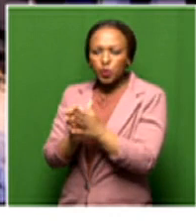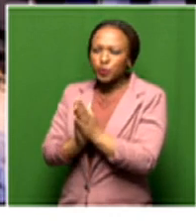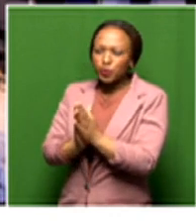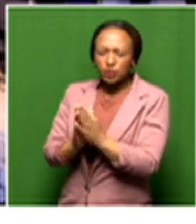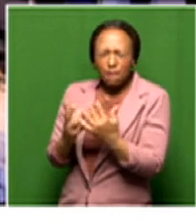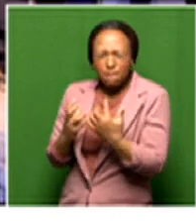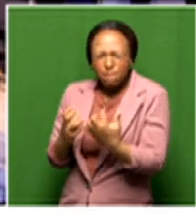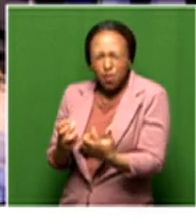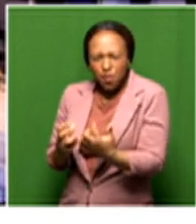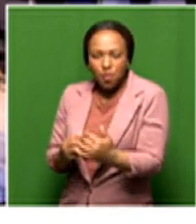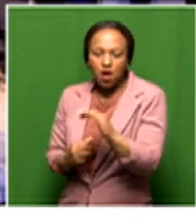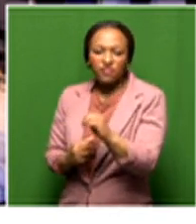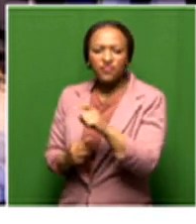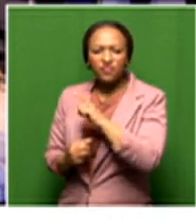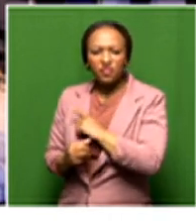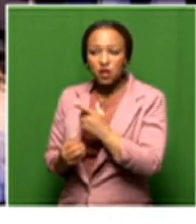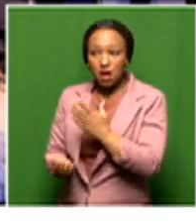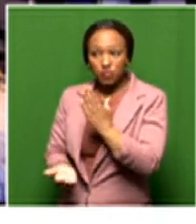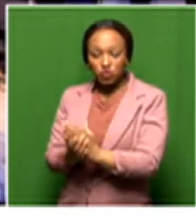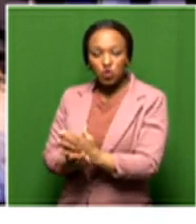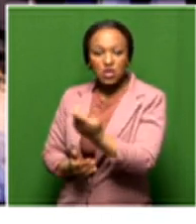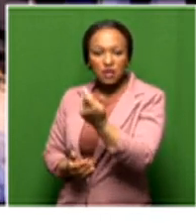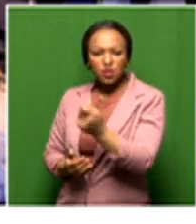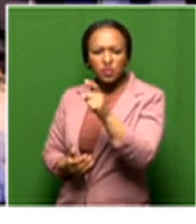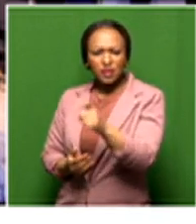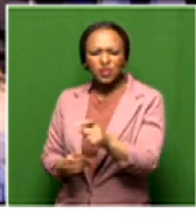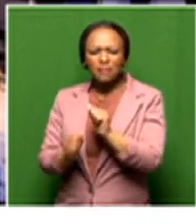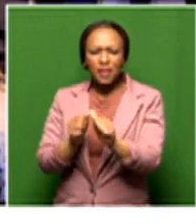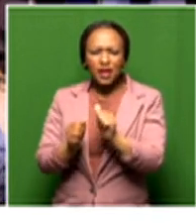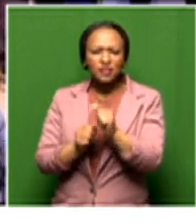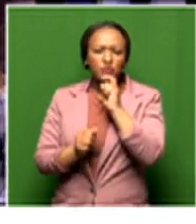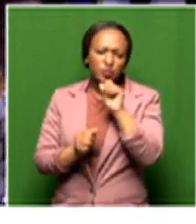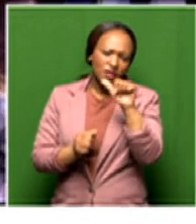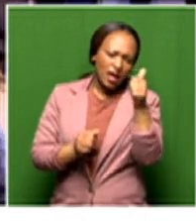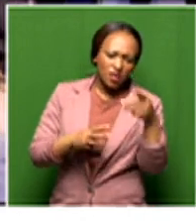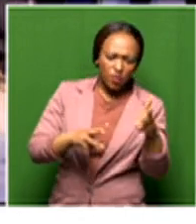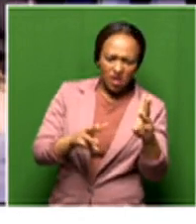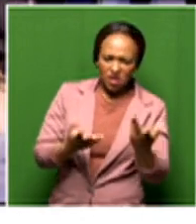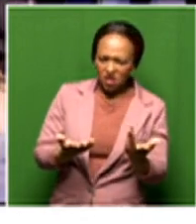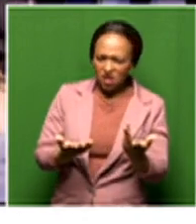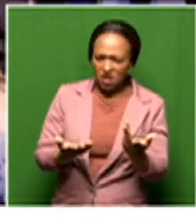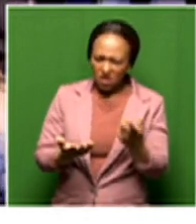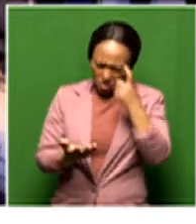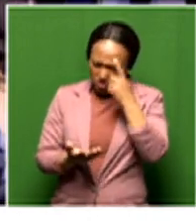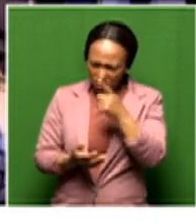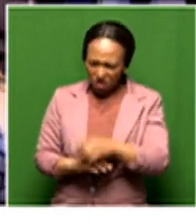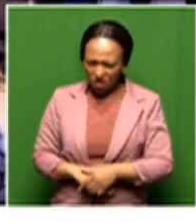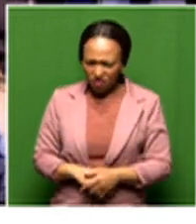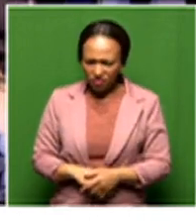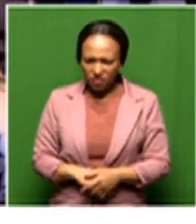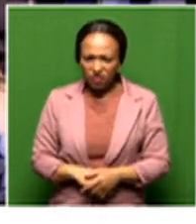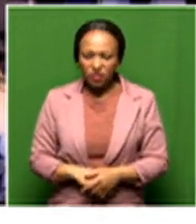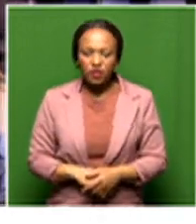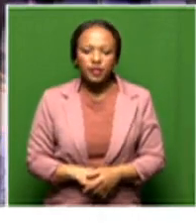desperately poor in most instances. Surely that money could have gone to better use, don't you think? I actually think that the